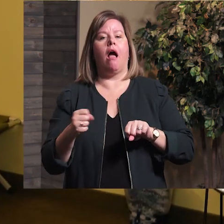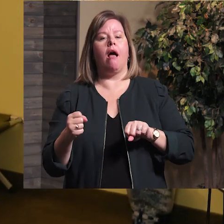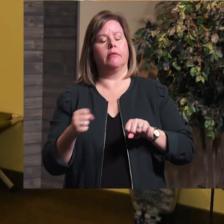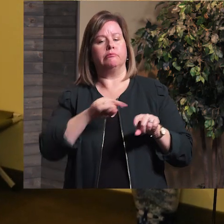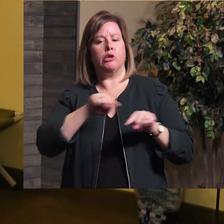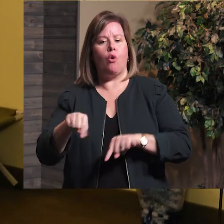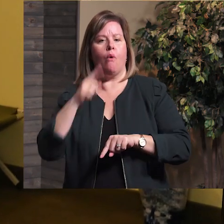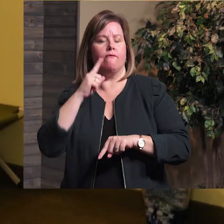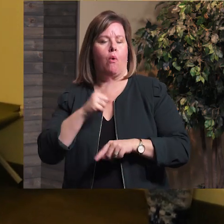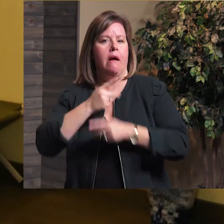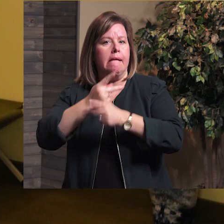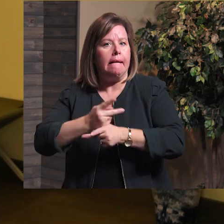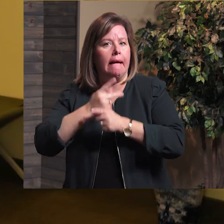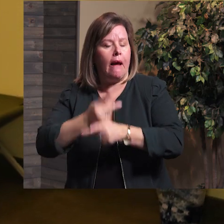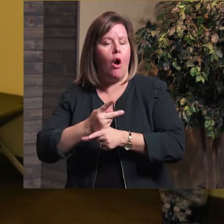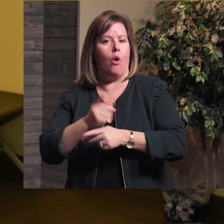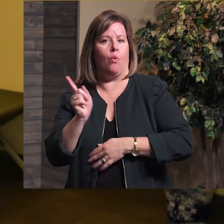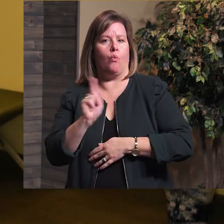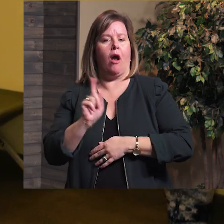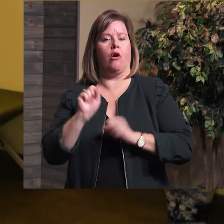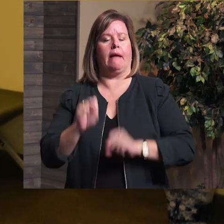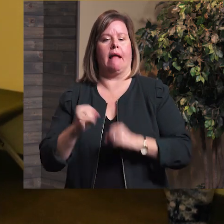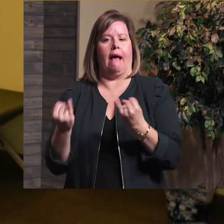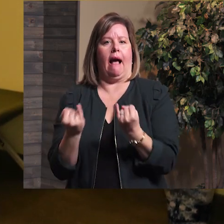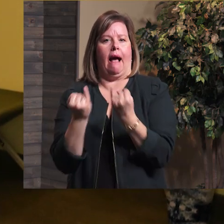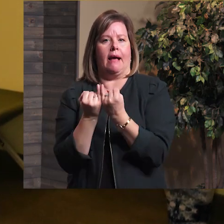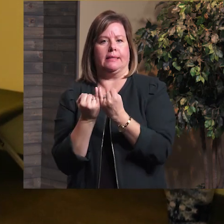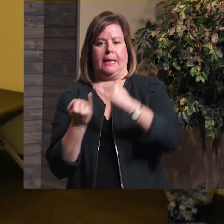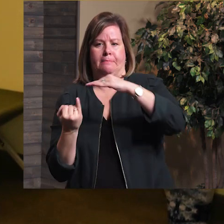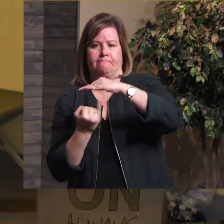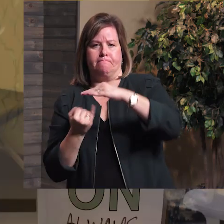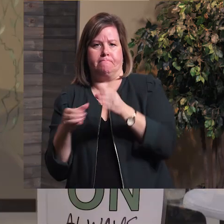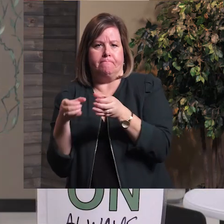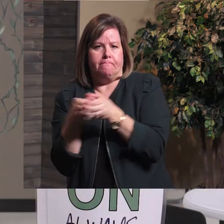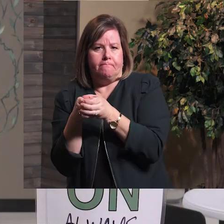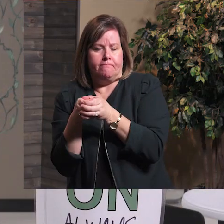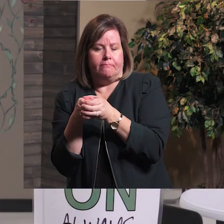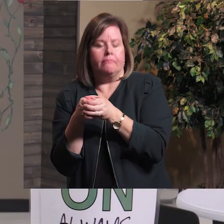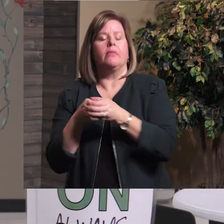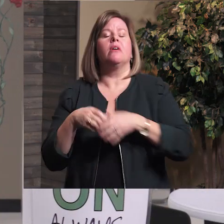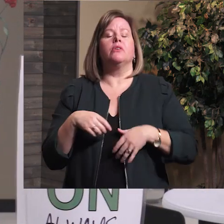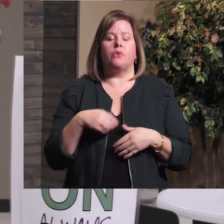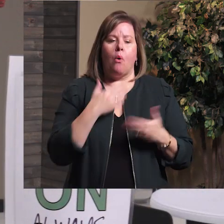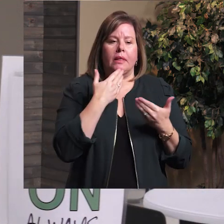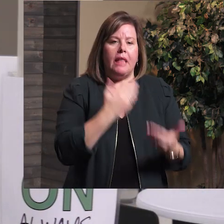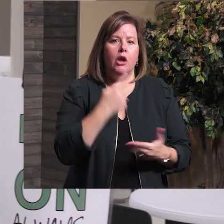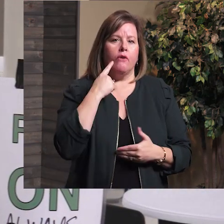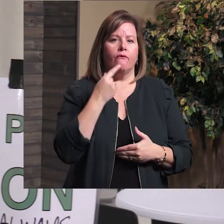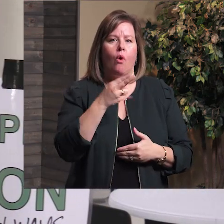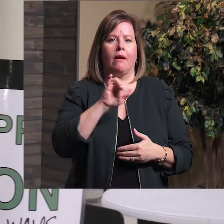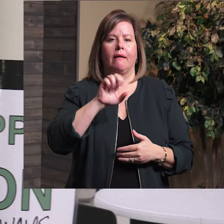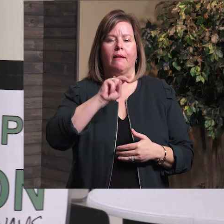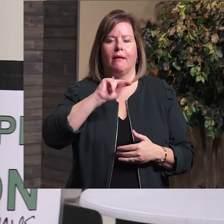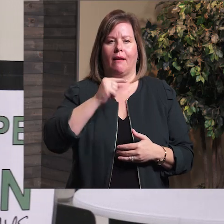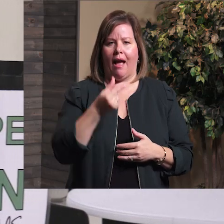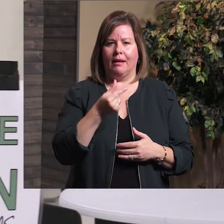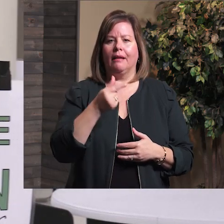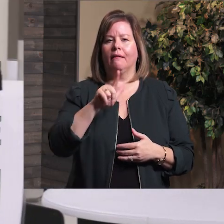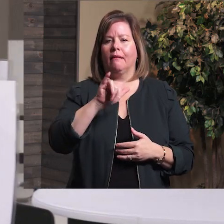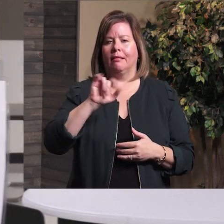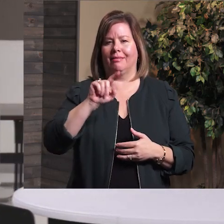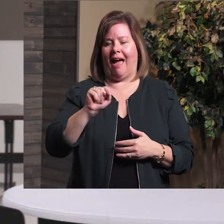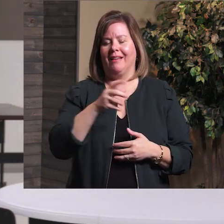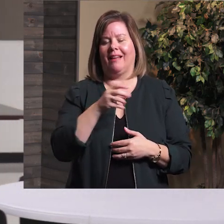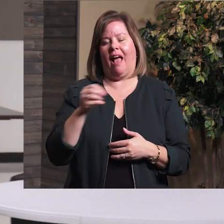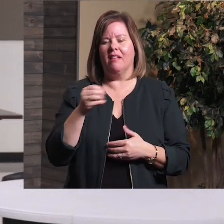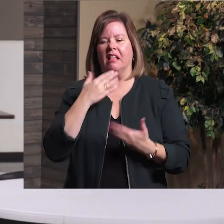from the rest of the community. That's what we have here. And so again, thank you to the good folks at Guiding Light Mission, and thank you to our team who's worked so hard to make